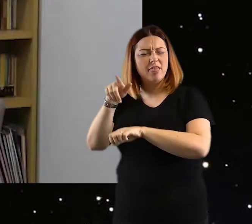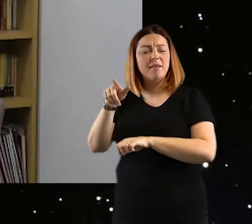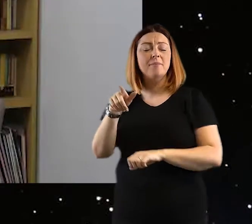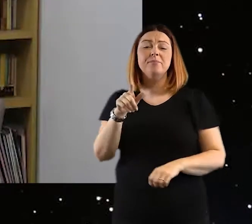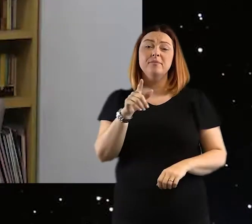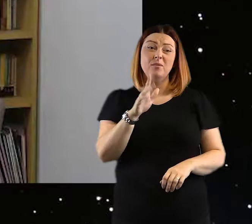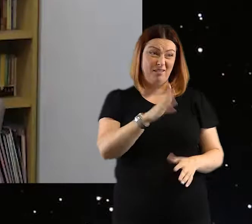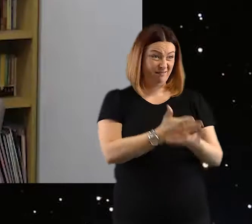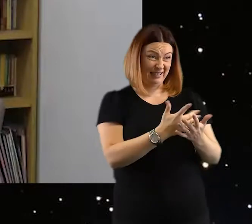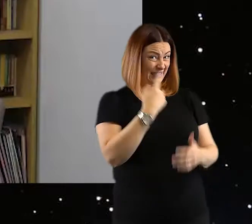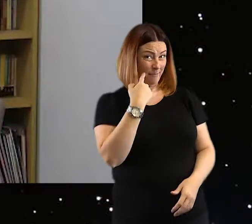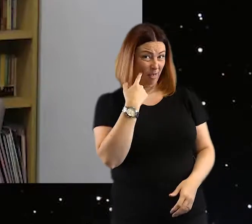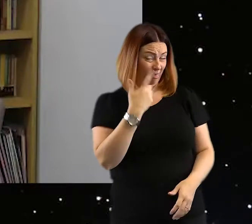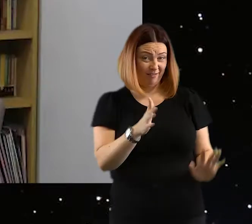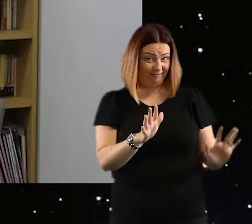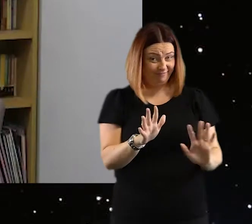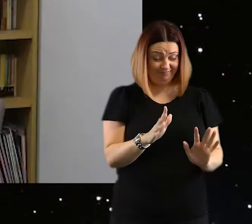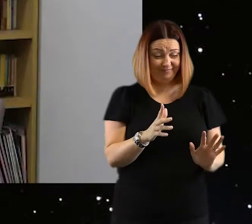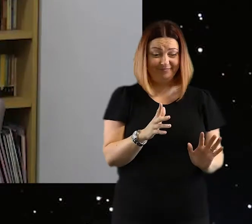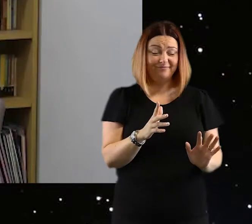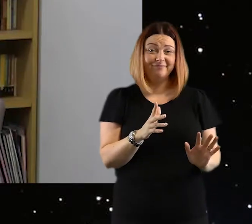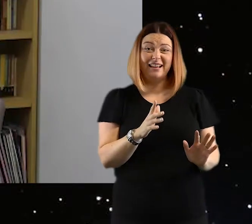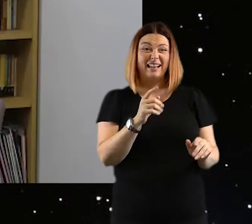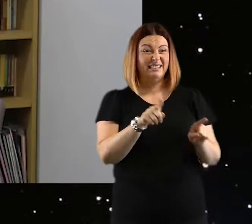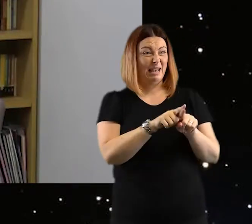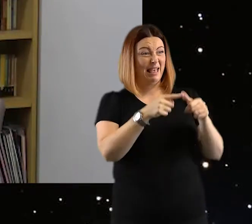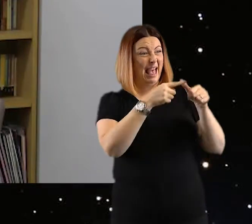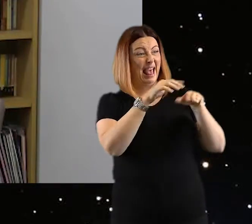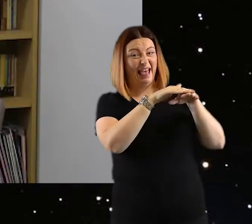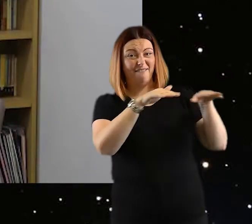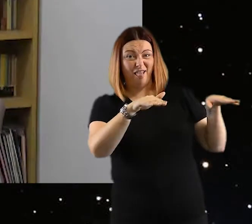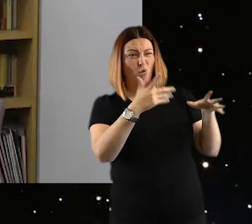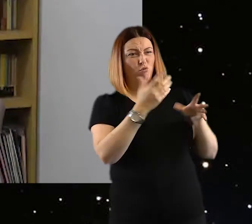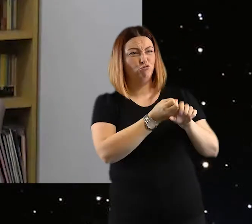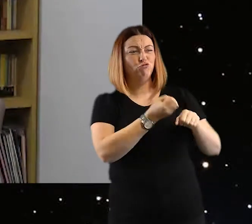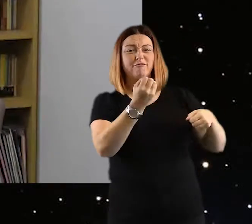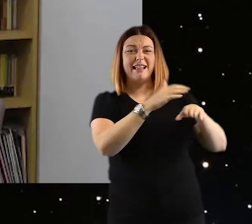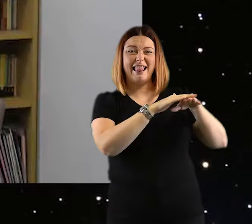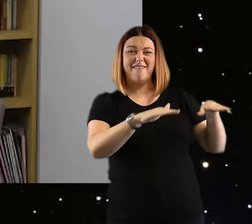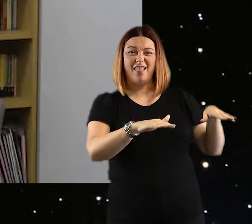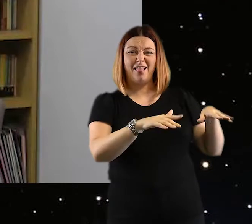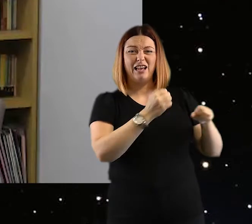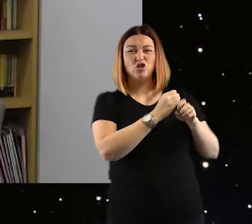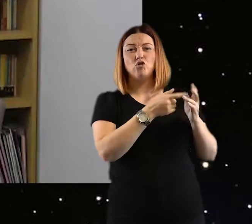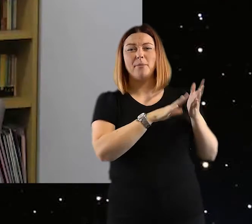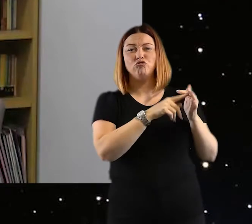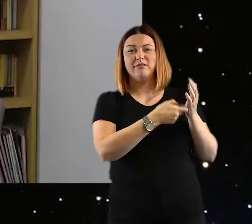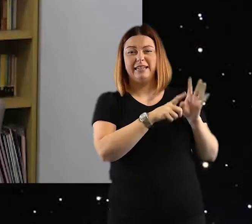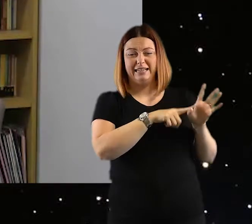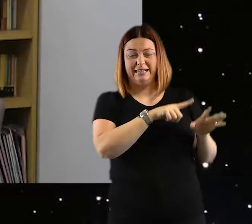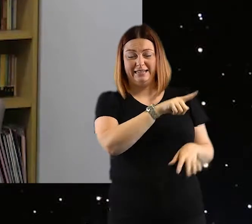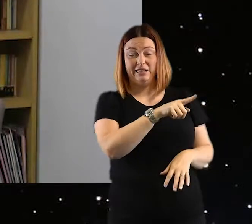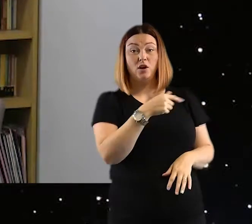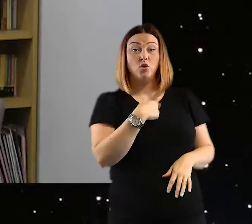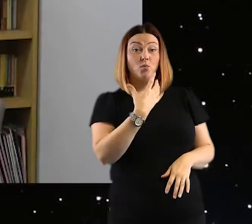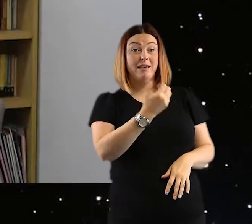of, A-level or, sort of degree-level geometry, essentially. Mm-hmm. So we have the star, and there are a number